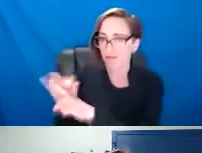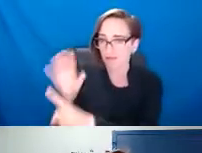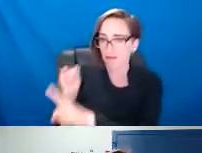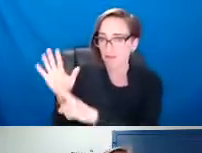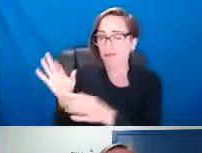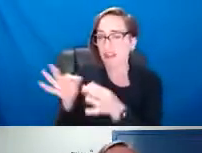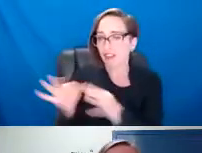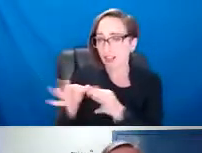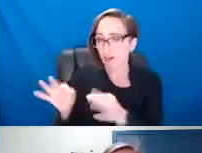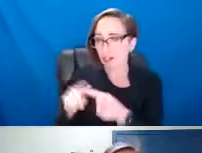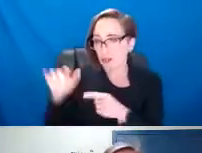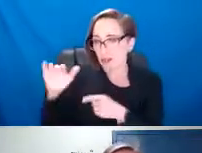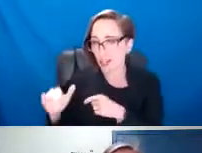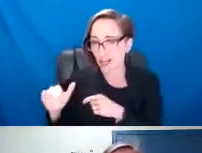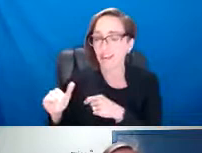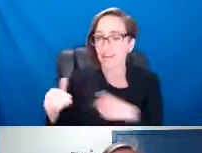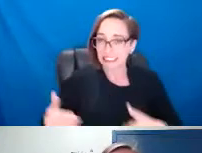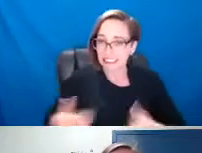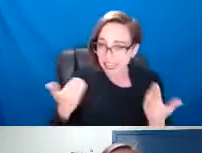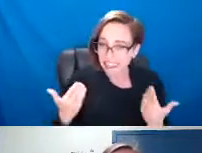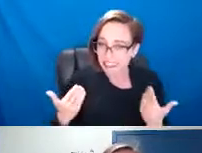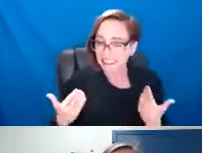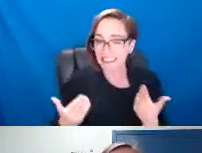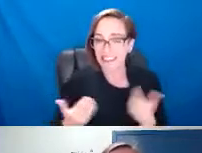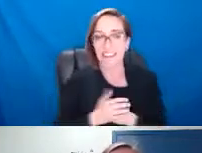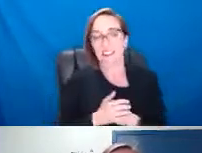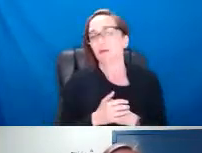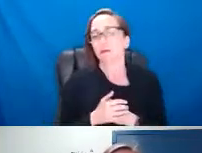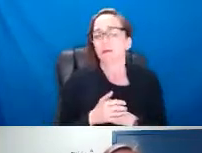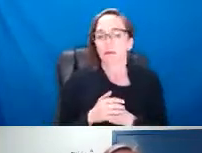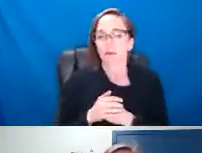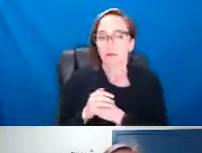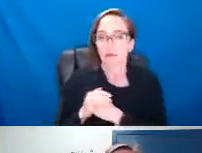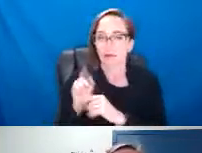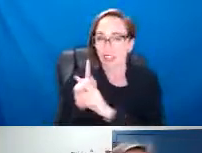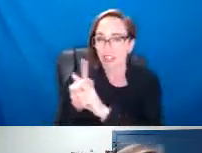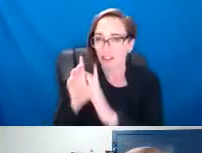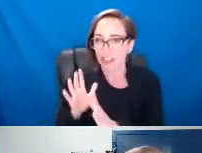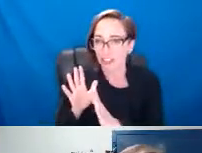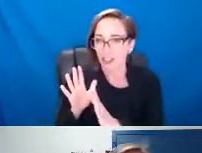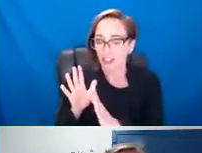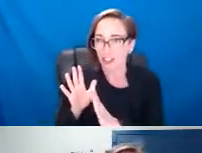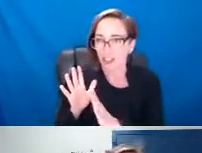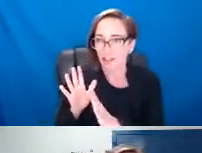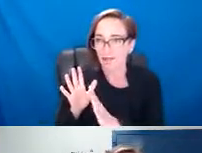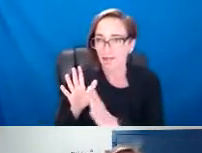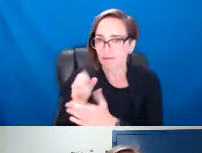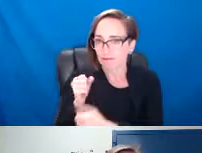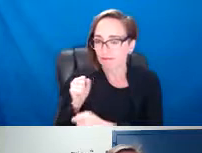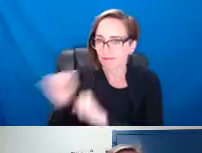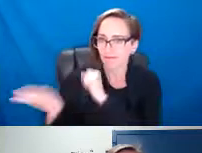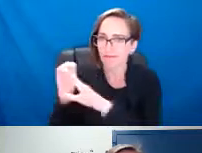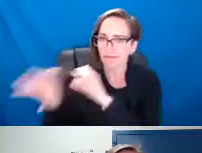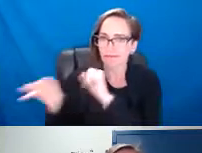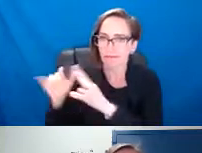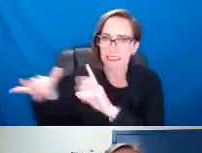this child at a very young age and making sure that they're getting the incidental information, and